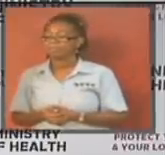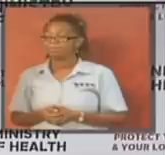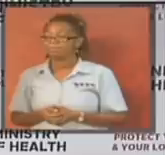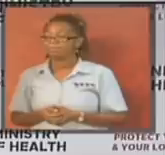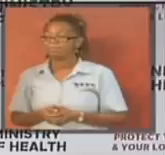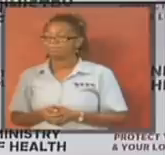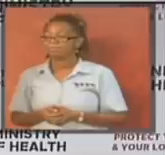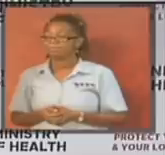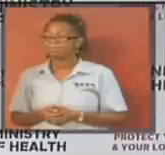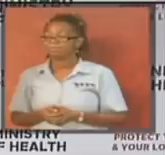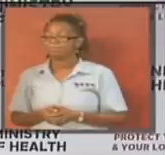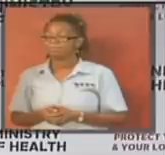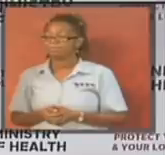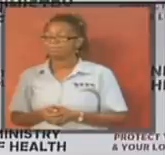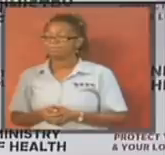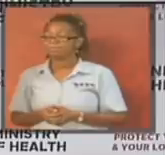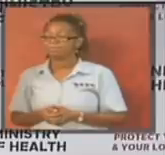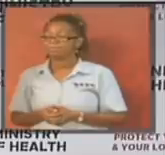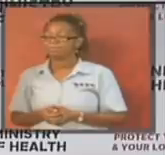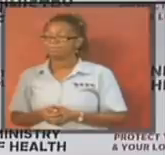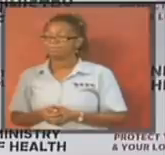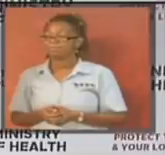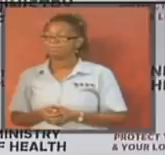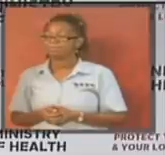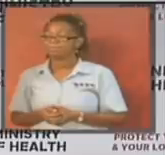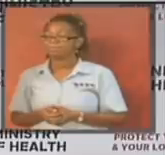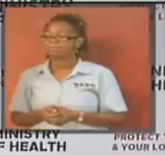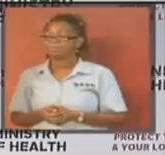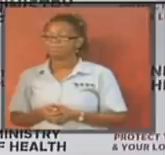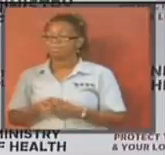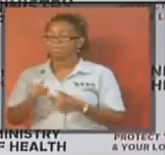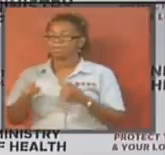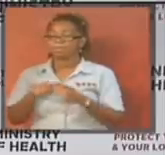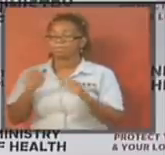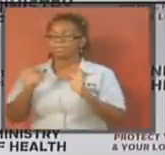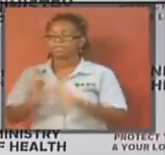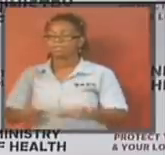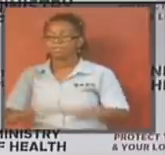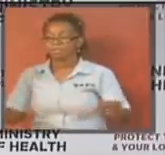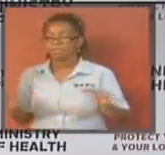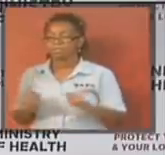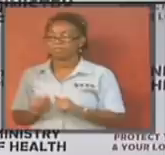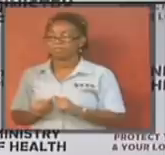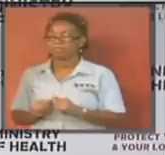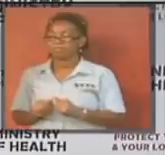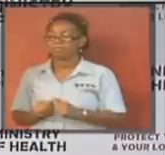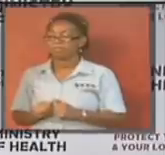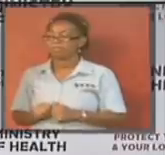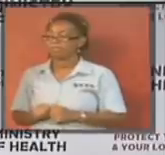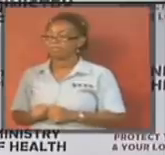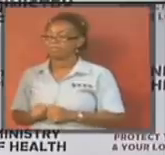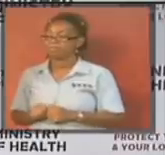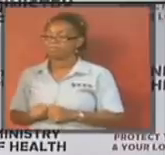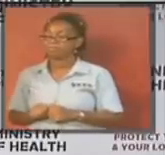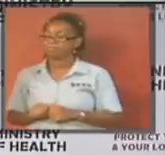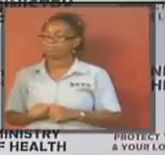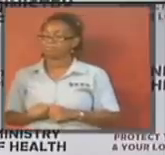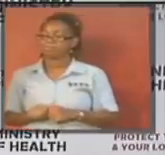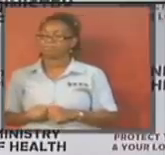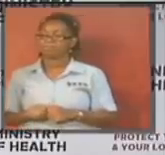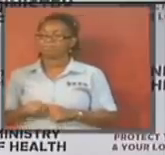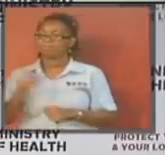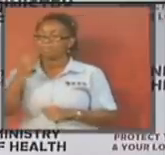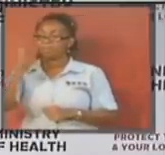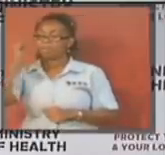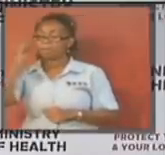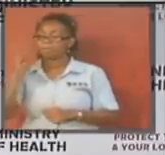Paul. Regarding the management of children, you know, within the home as well, because